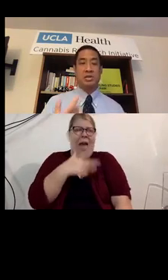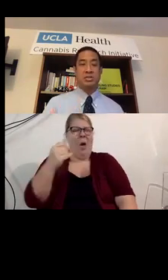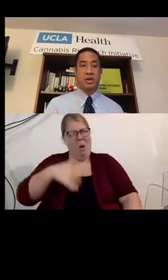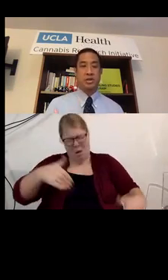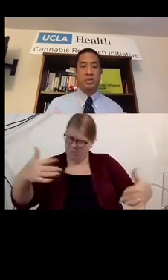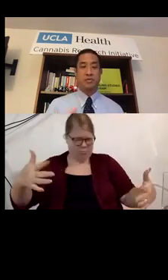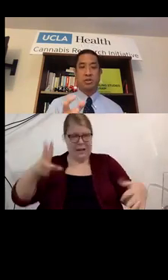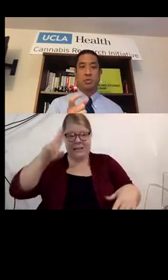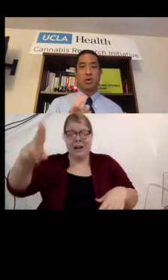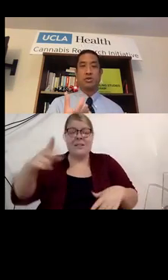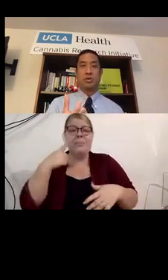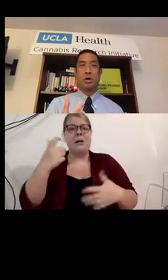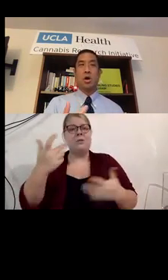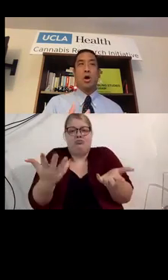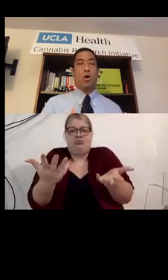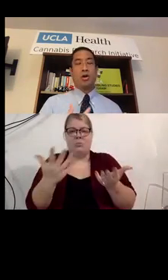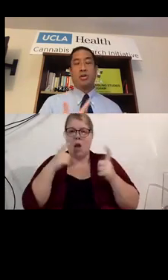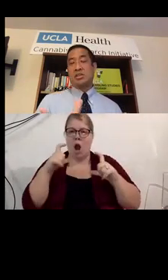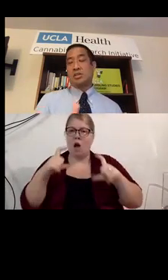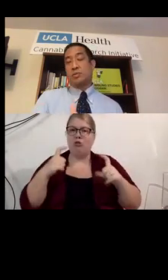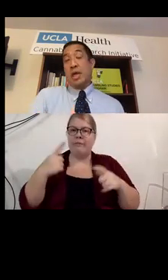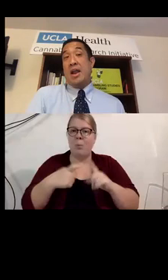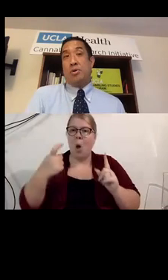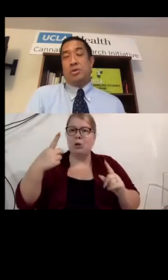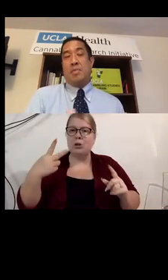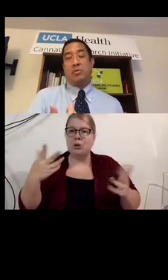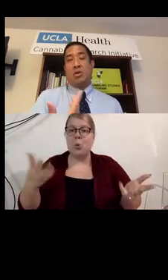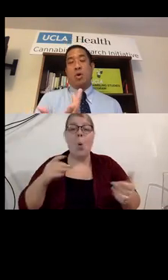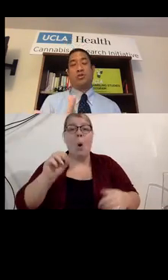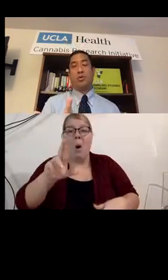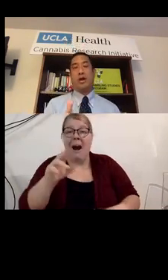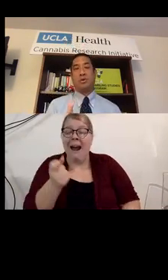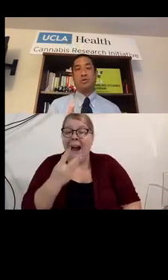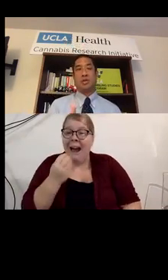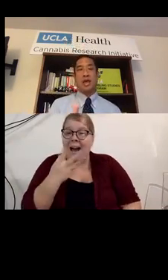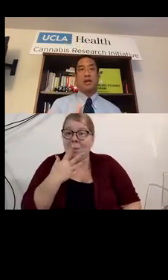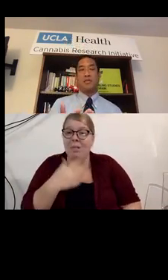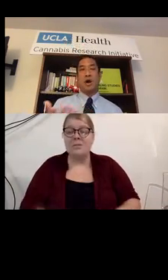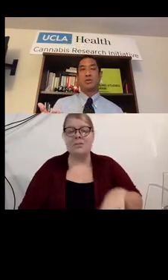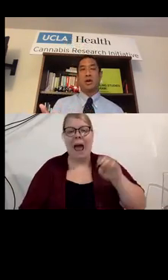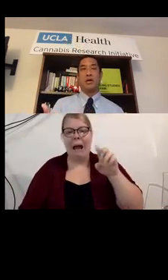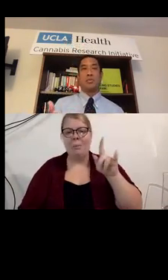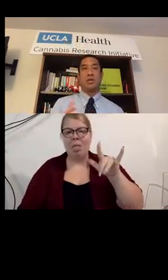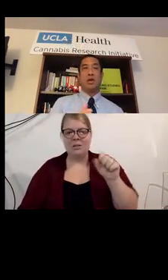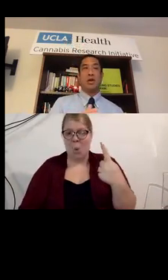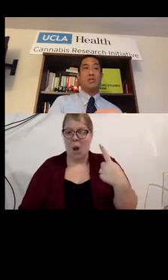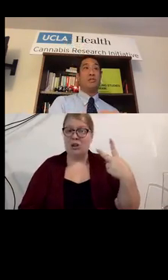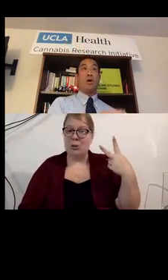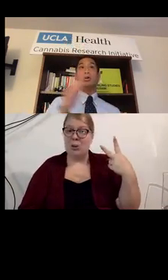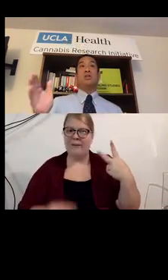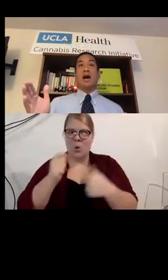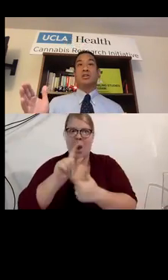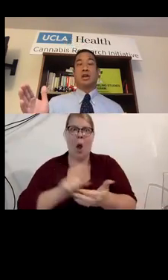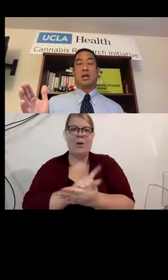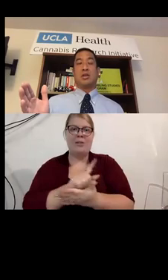the concentration from just one or two. Or in cases with edible, I might take one or two edibles and a few hours later be